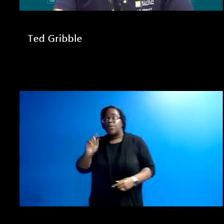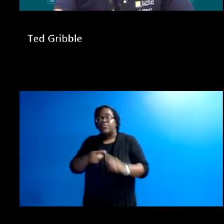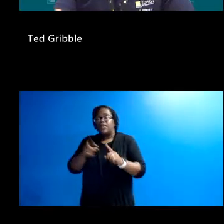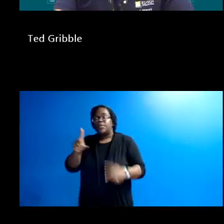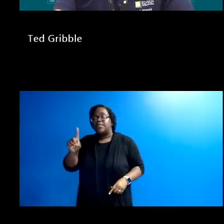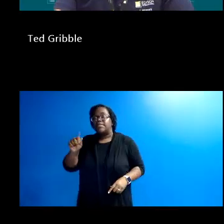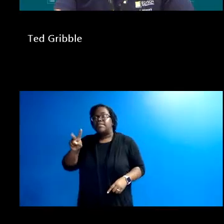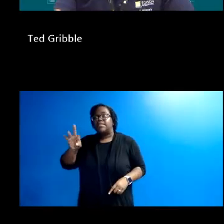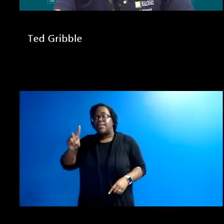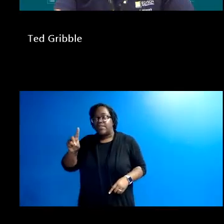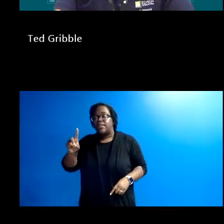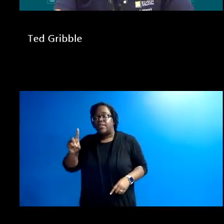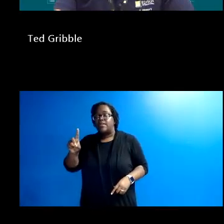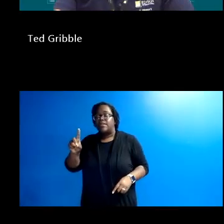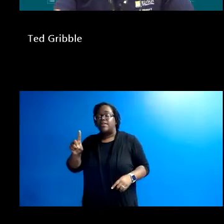How